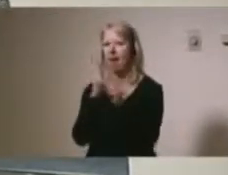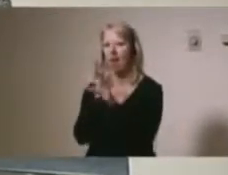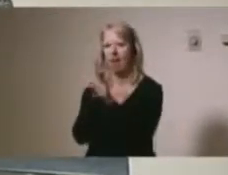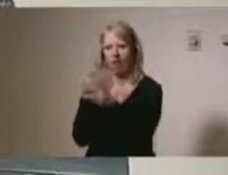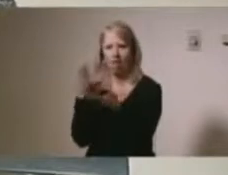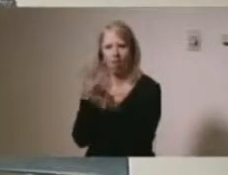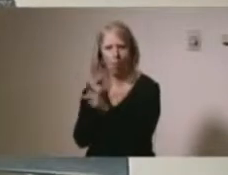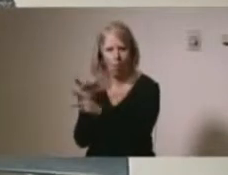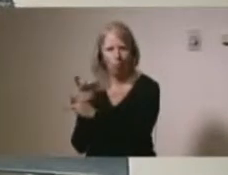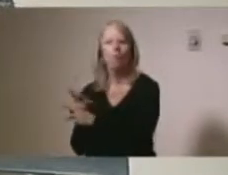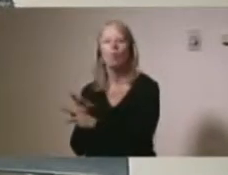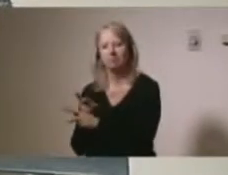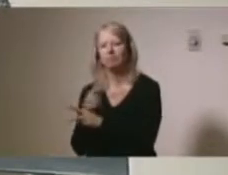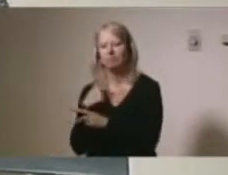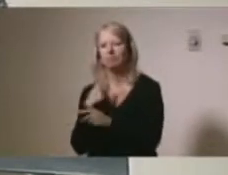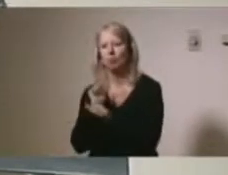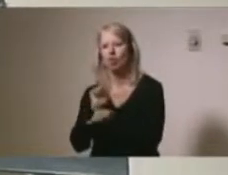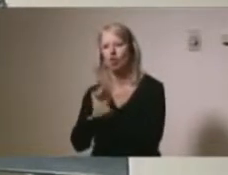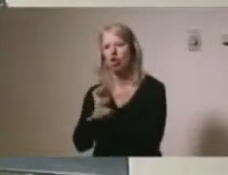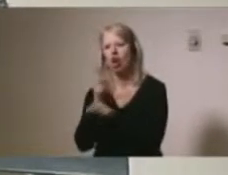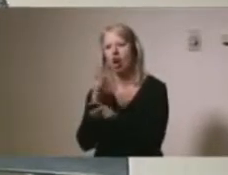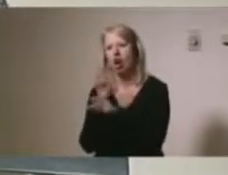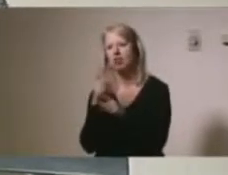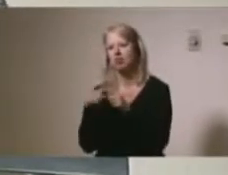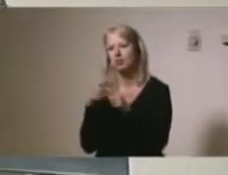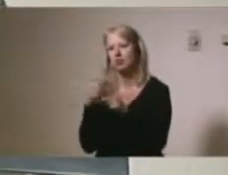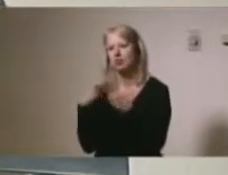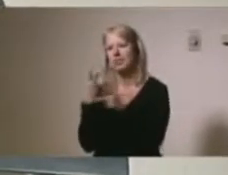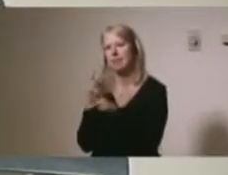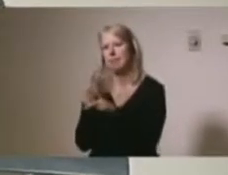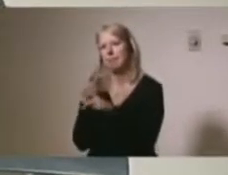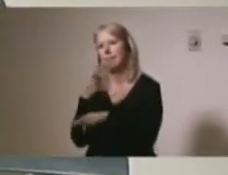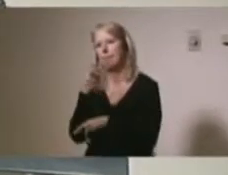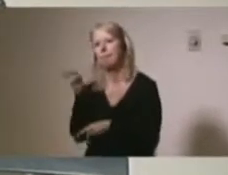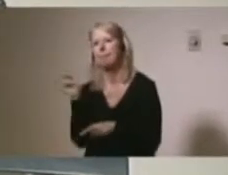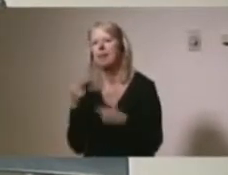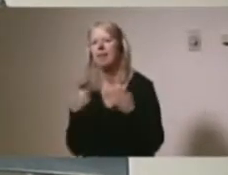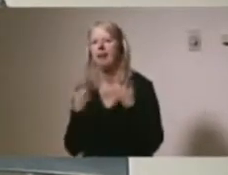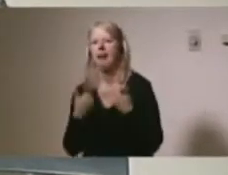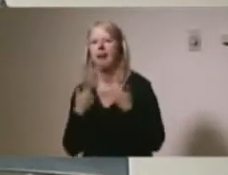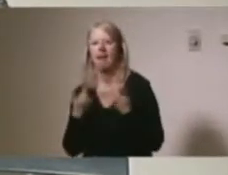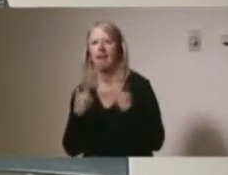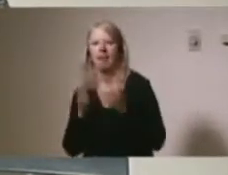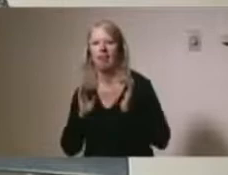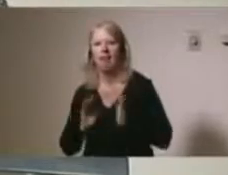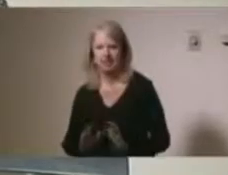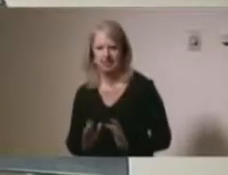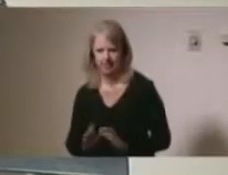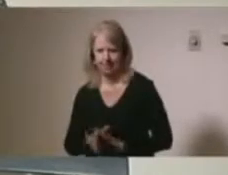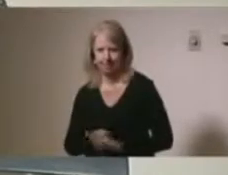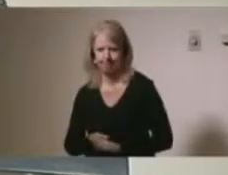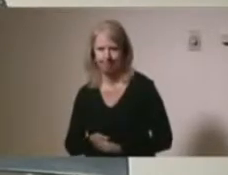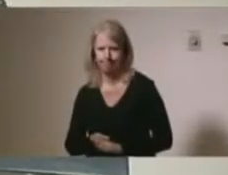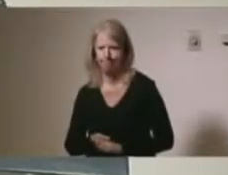hard to have access to these younger